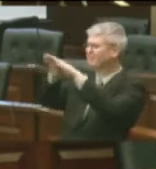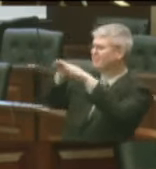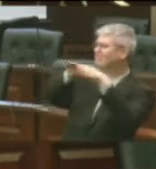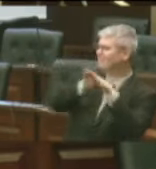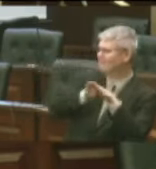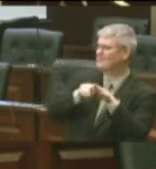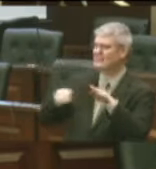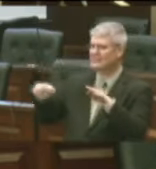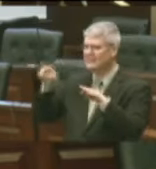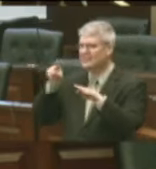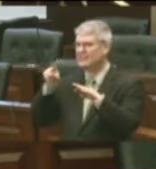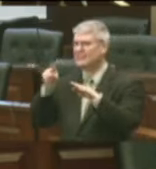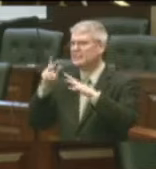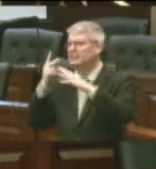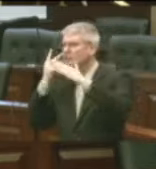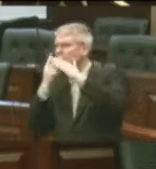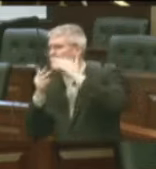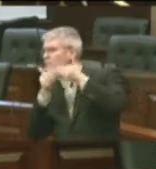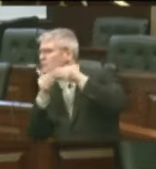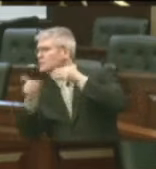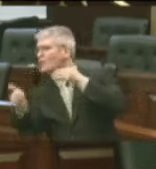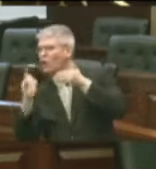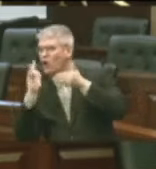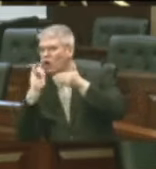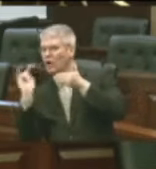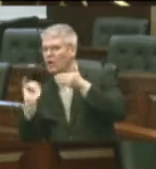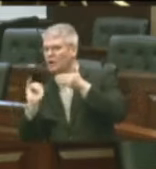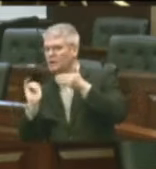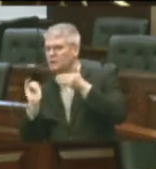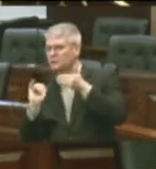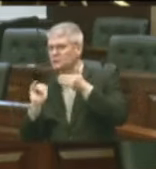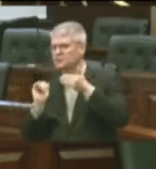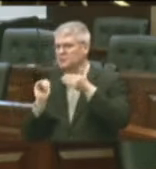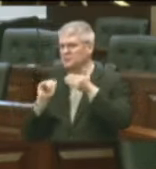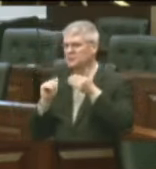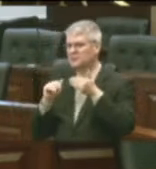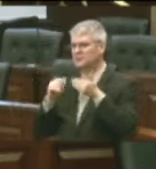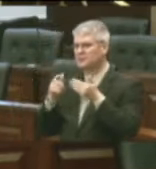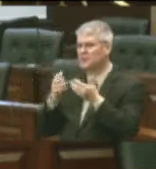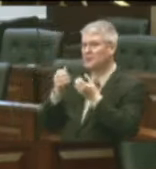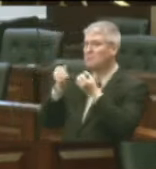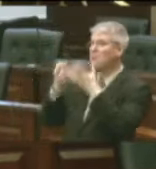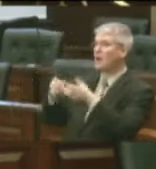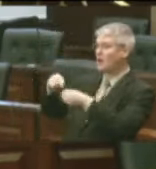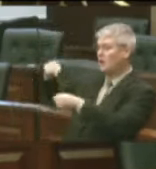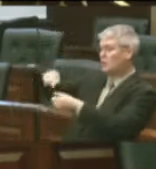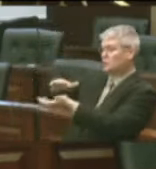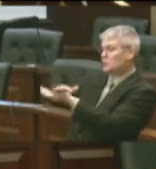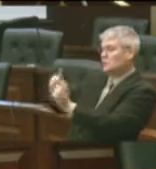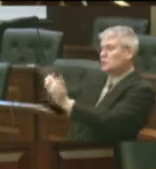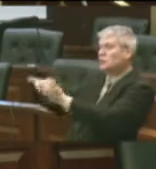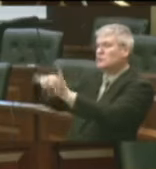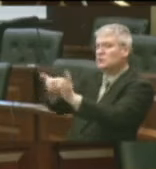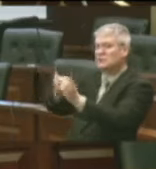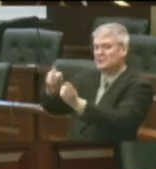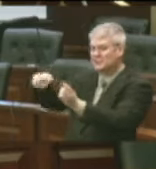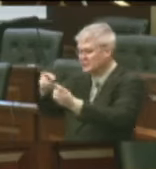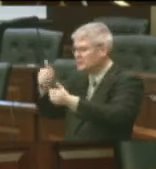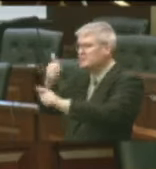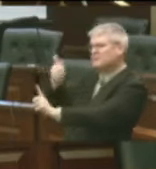the education budgets, districts were very responsive as strategic and proactive decisions were made relative